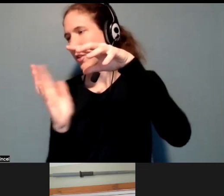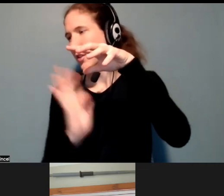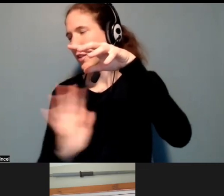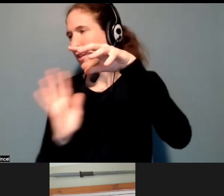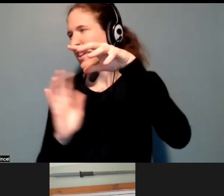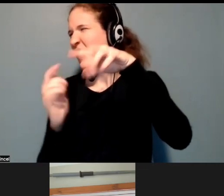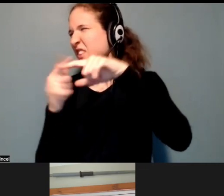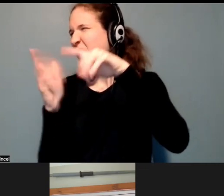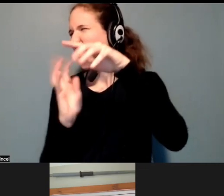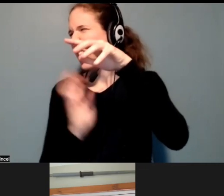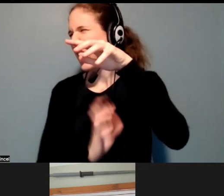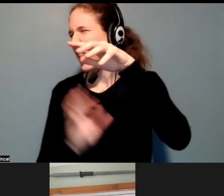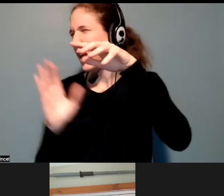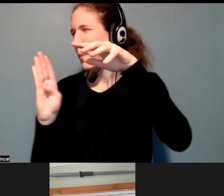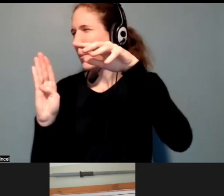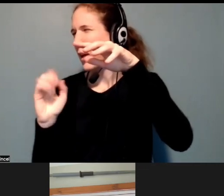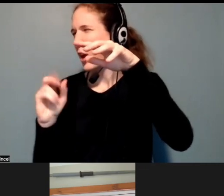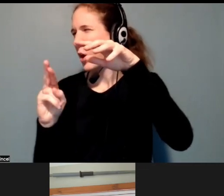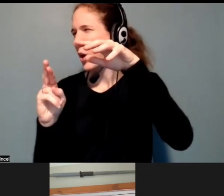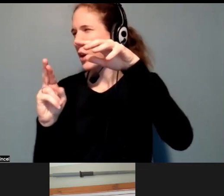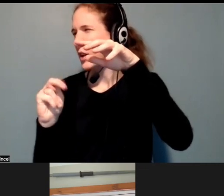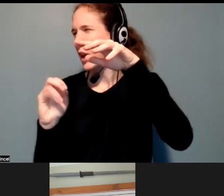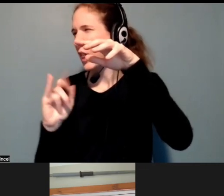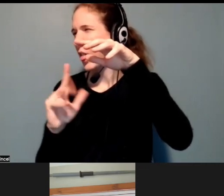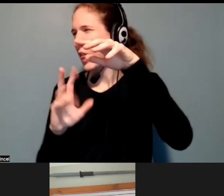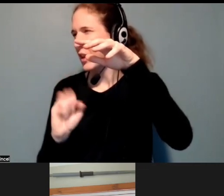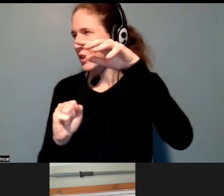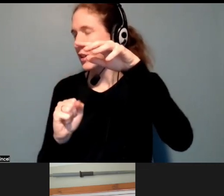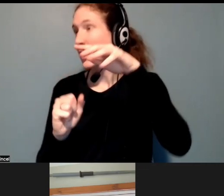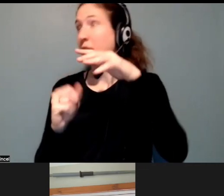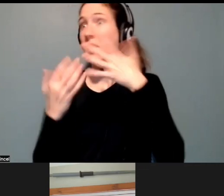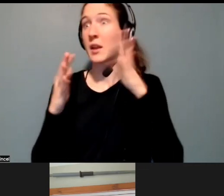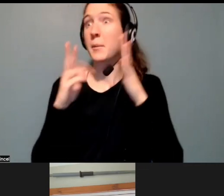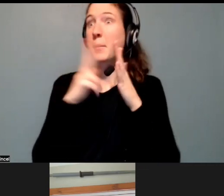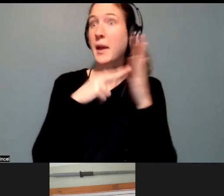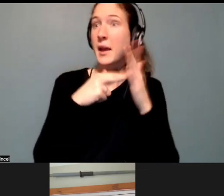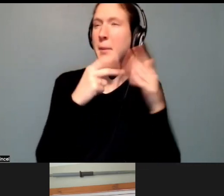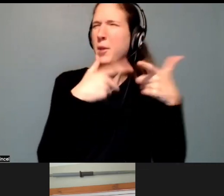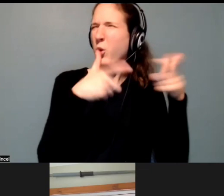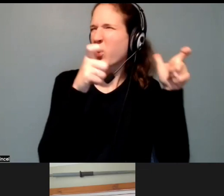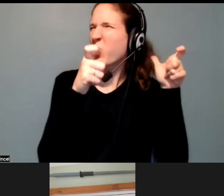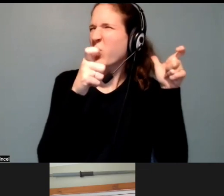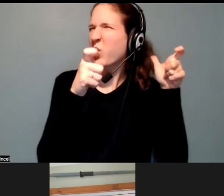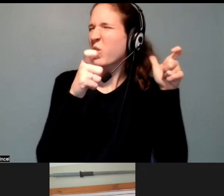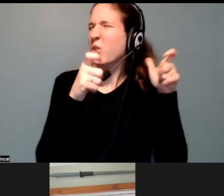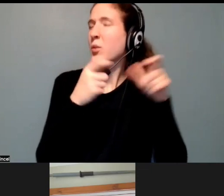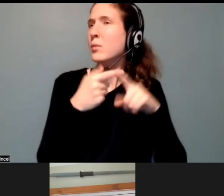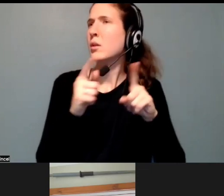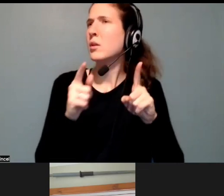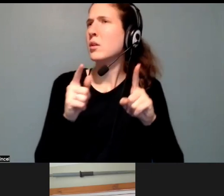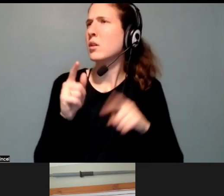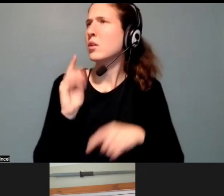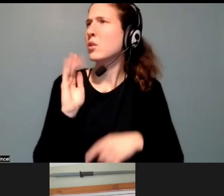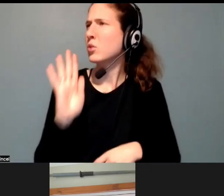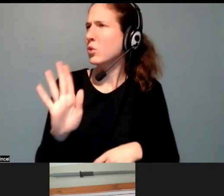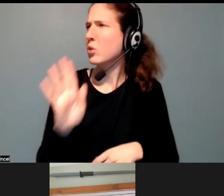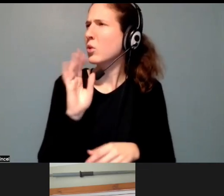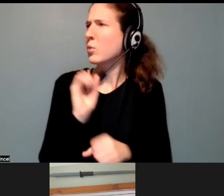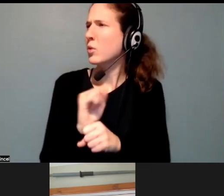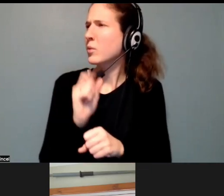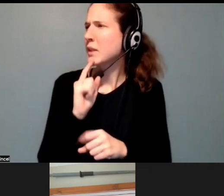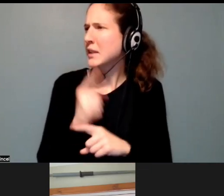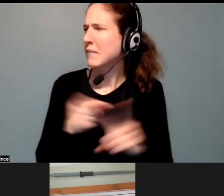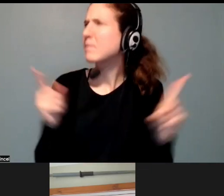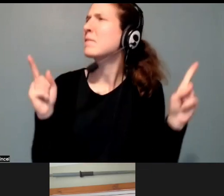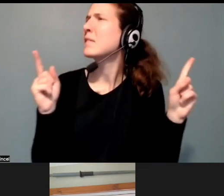them much bigger than that they've seen. But there's a difference in your work. There's a huge